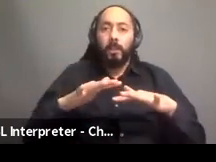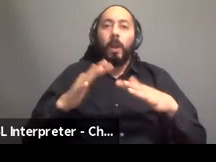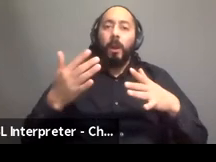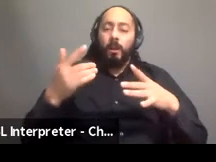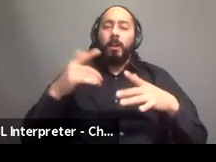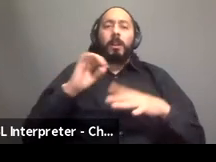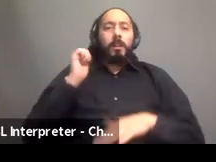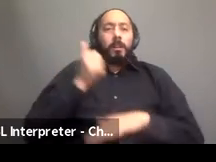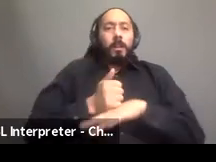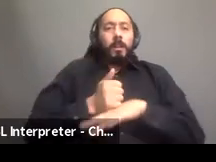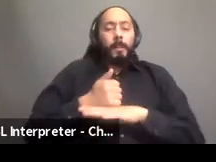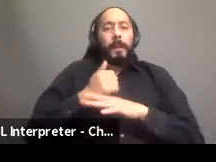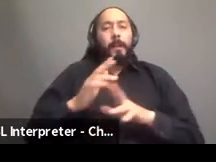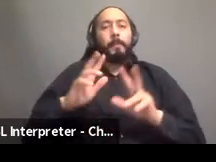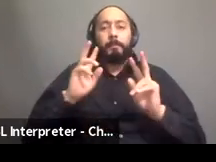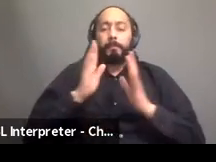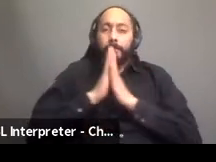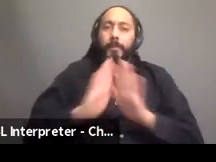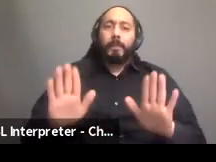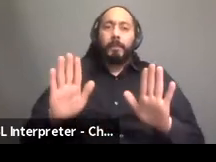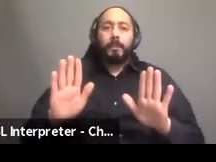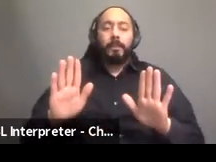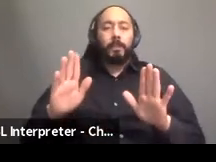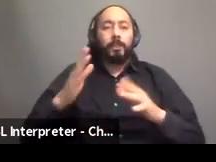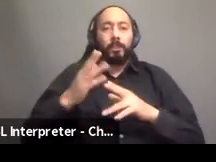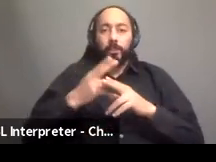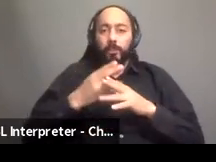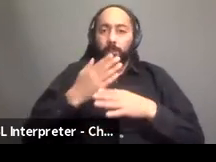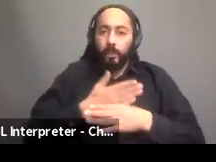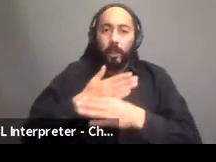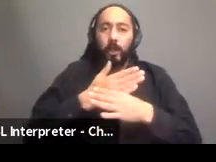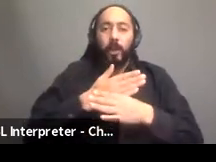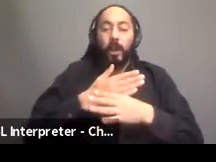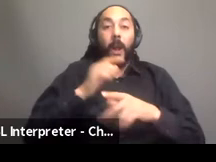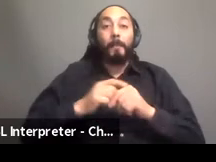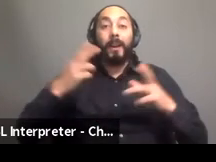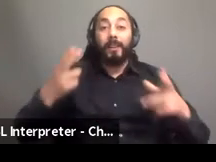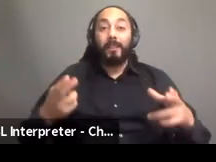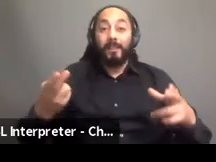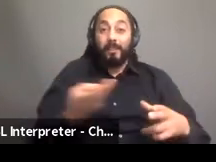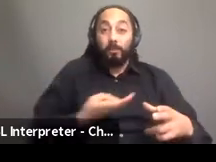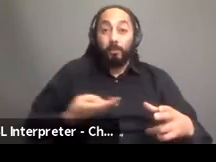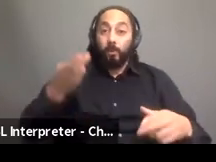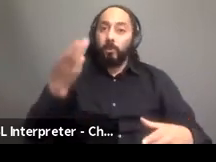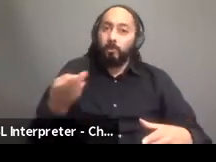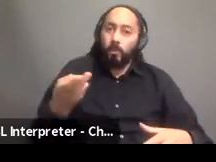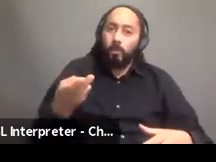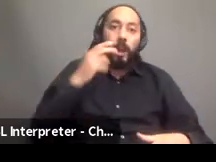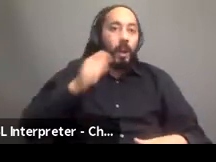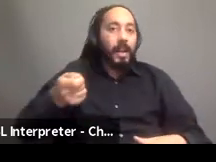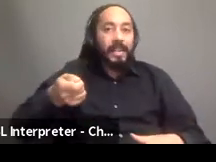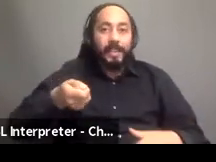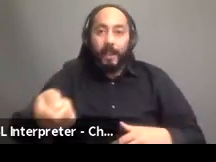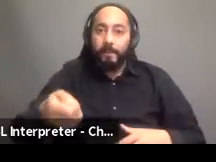that's why with the dish it's a spoon and not a fork or a knife to represent the peace that was brought into that treaty.